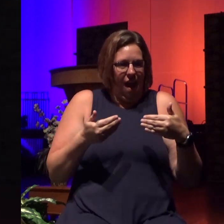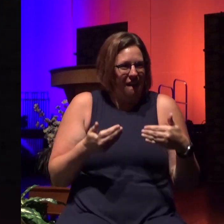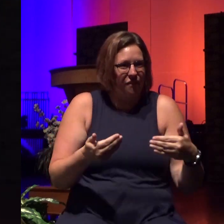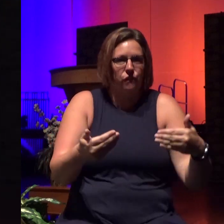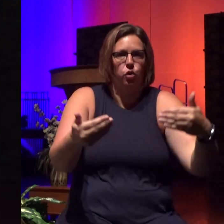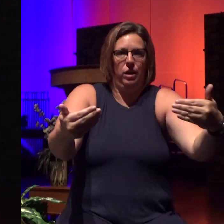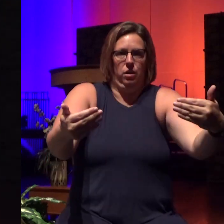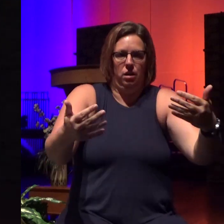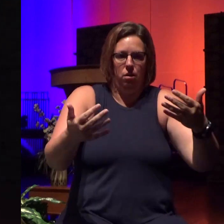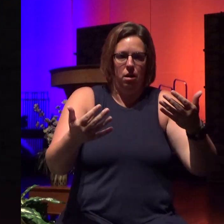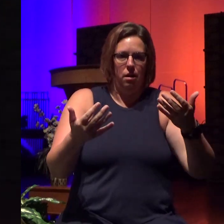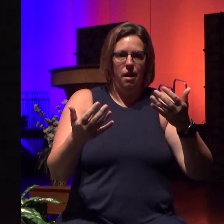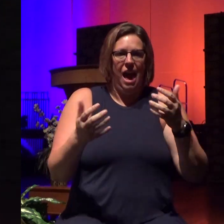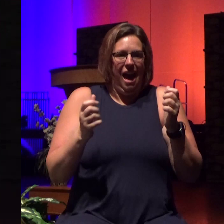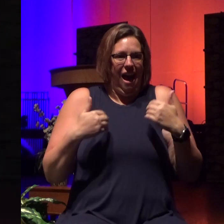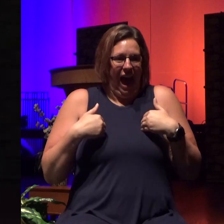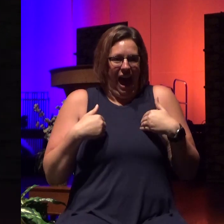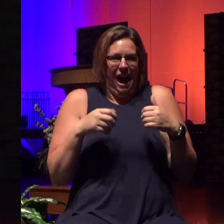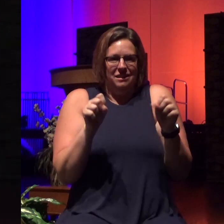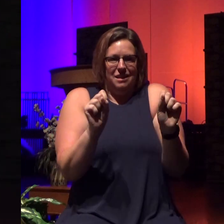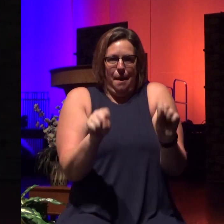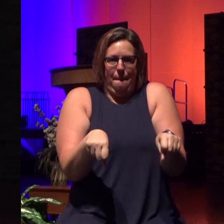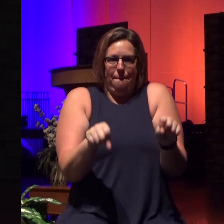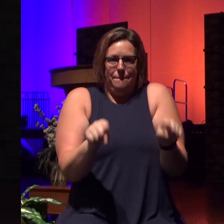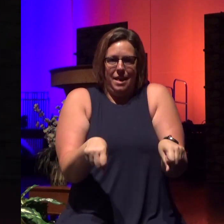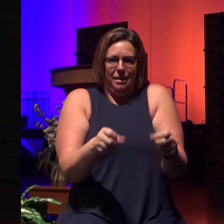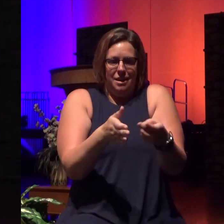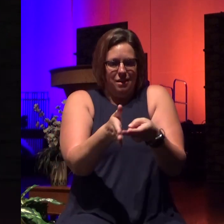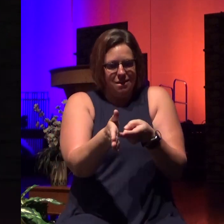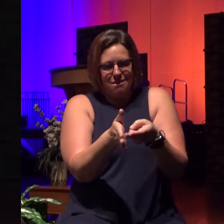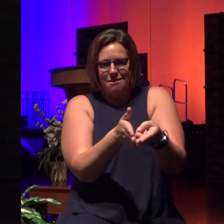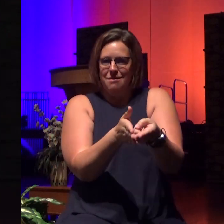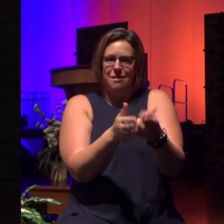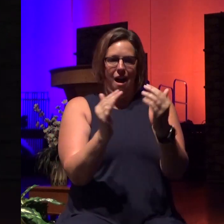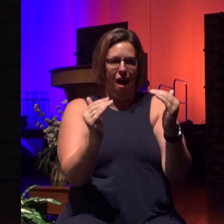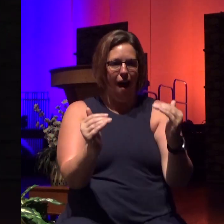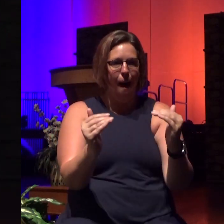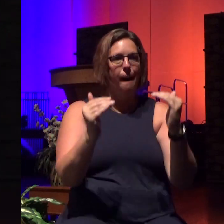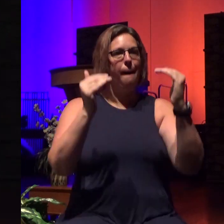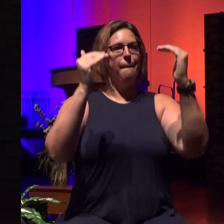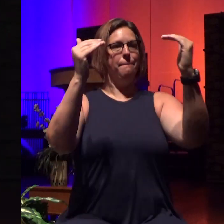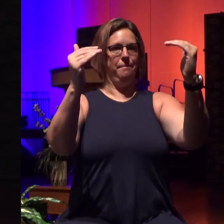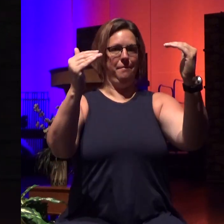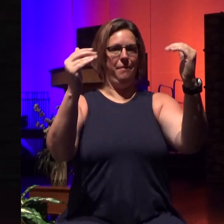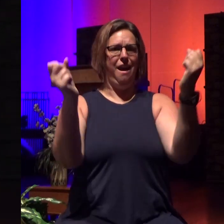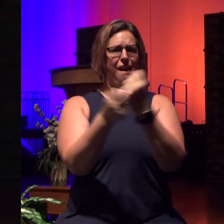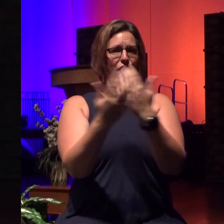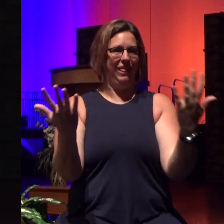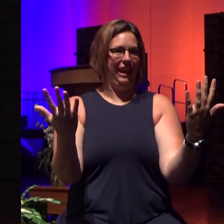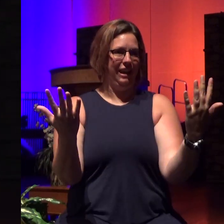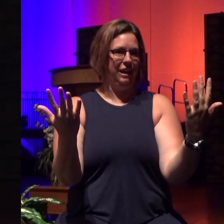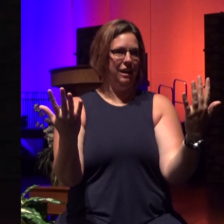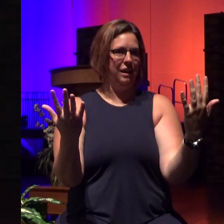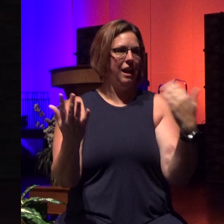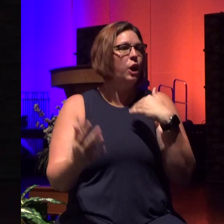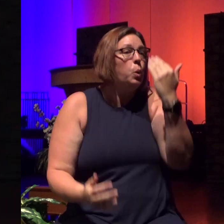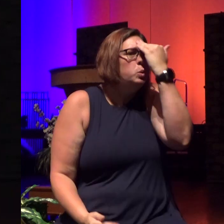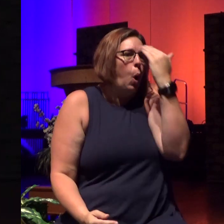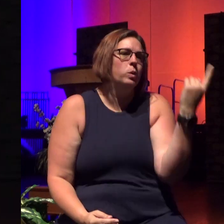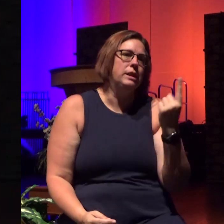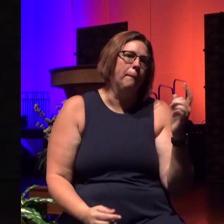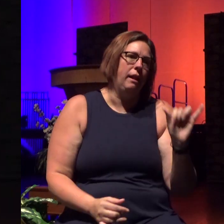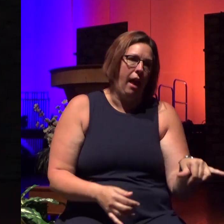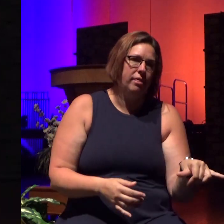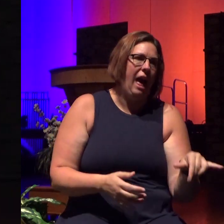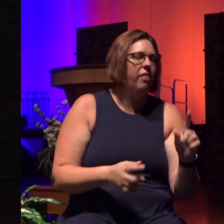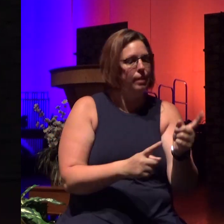has the ability to truly up-level everything. I'm sure we've all known someone like that, right? Who